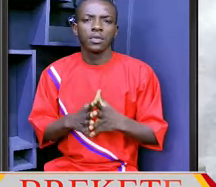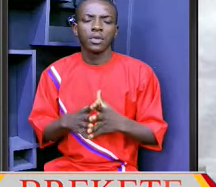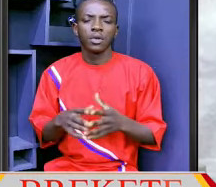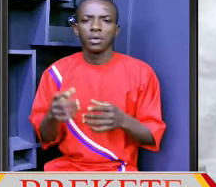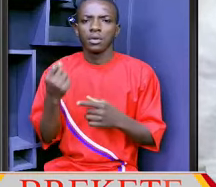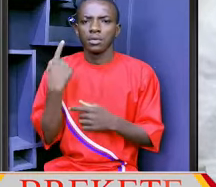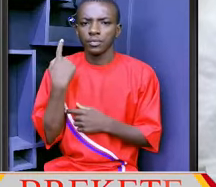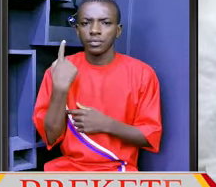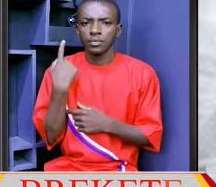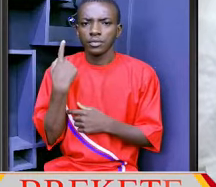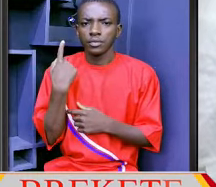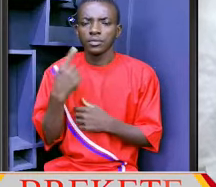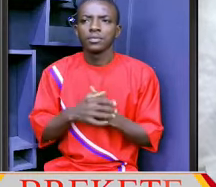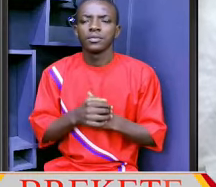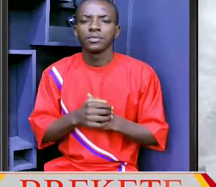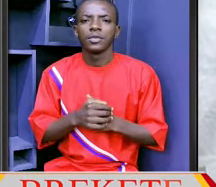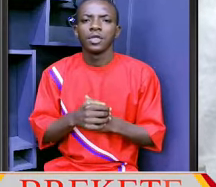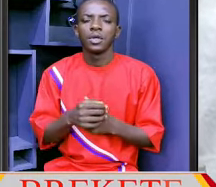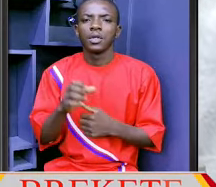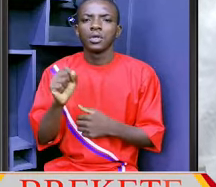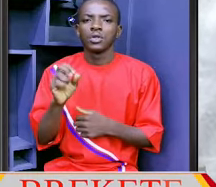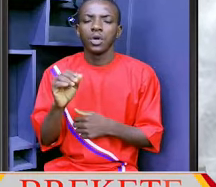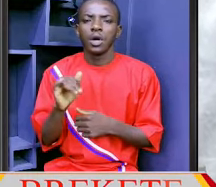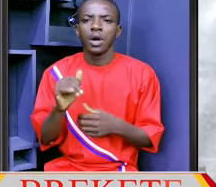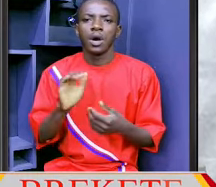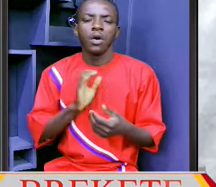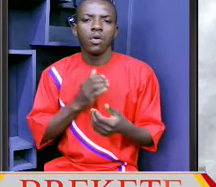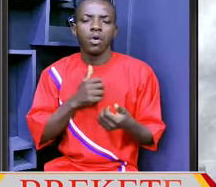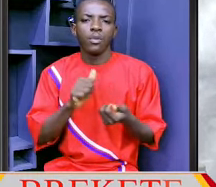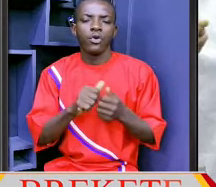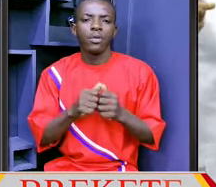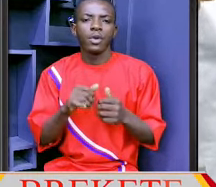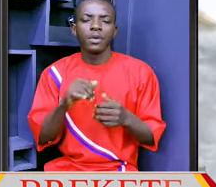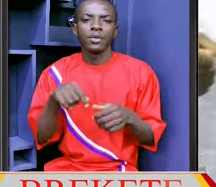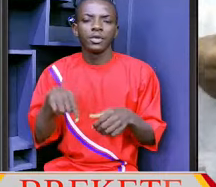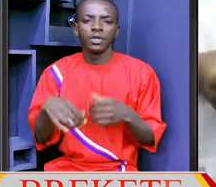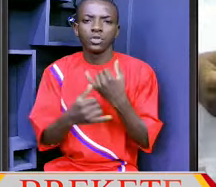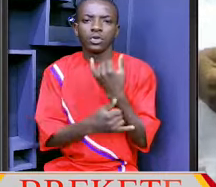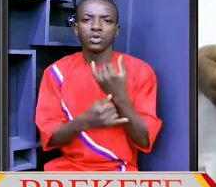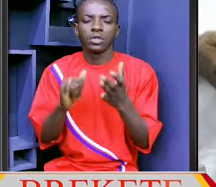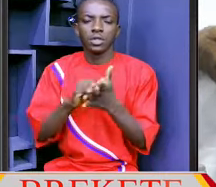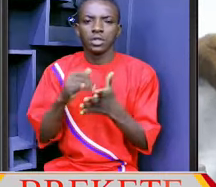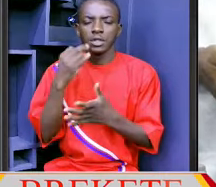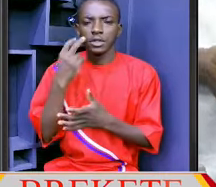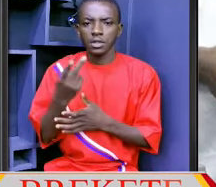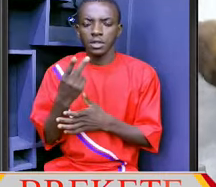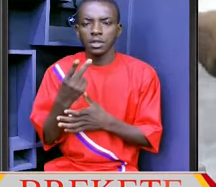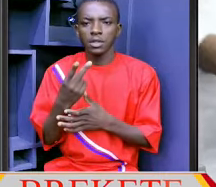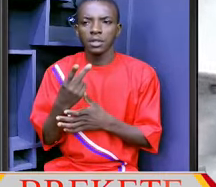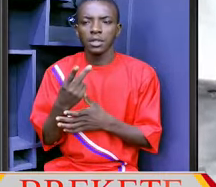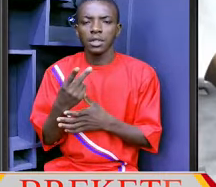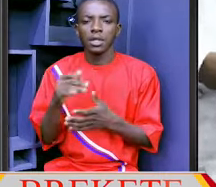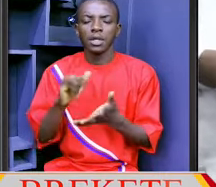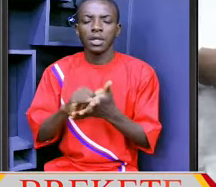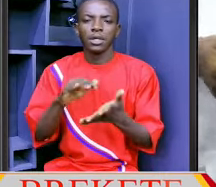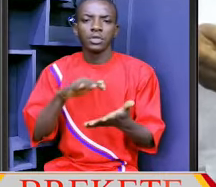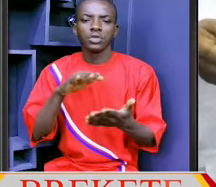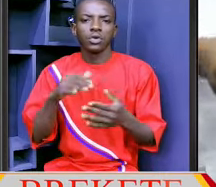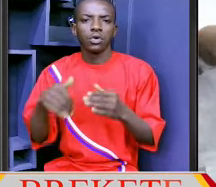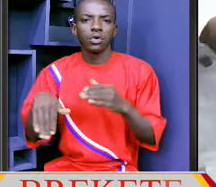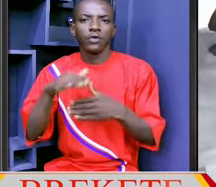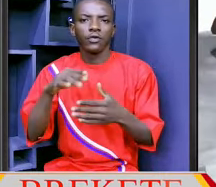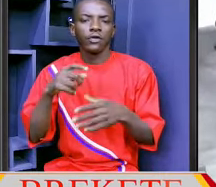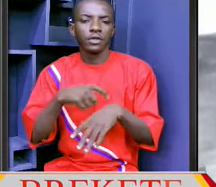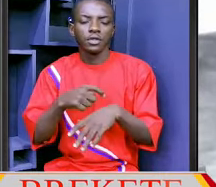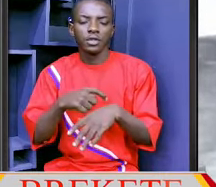Are we together? Yes, sir. So our problem in this country, where I notice, where I observe, where I study over time, for